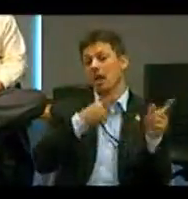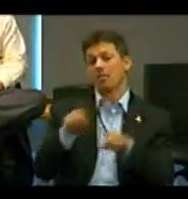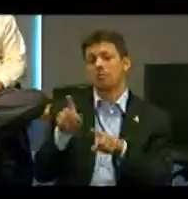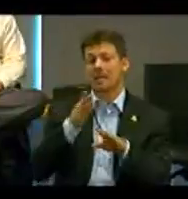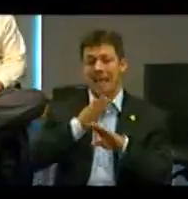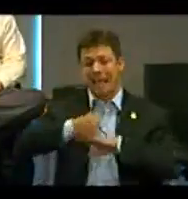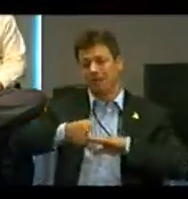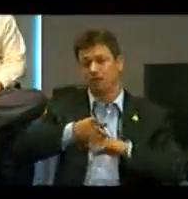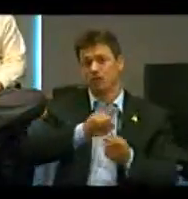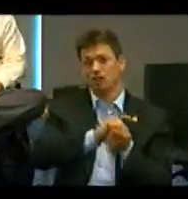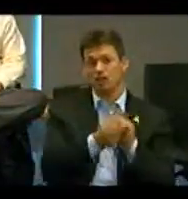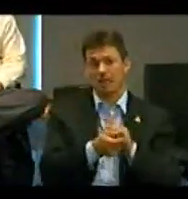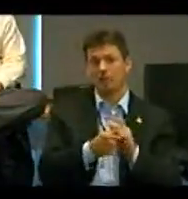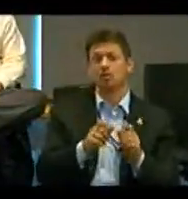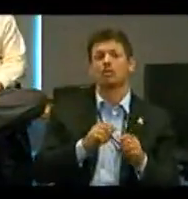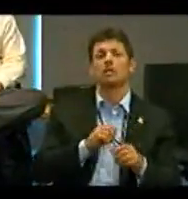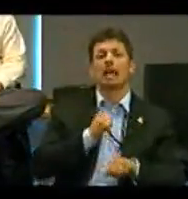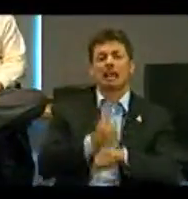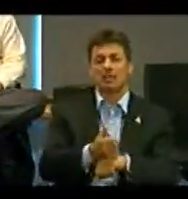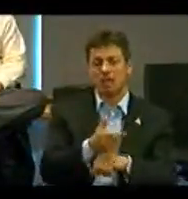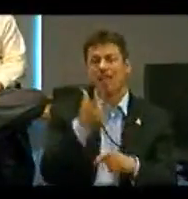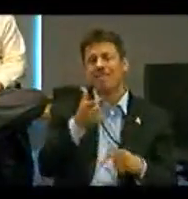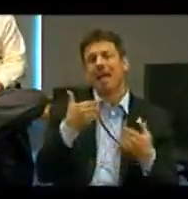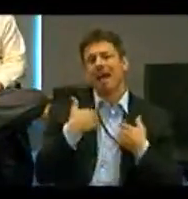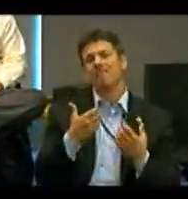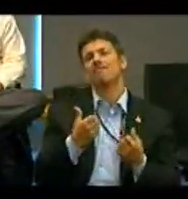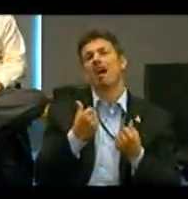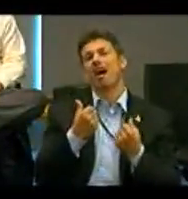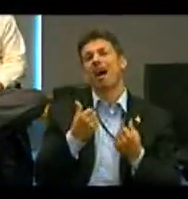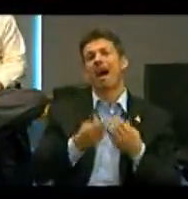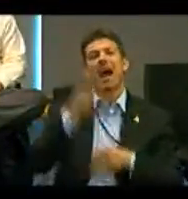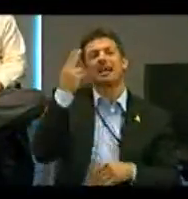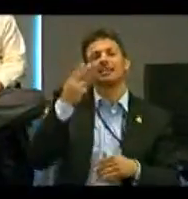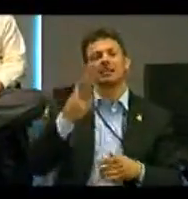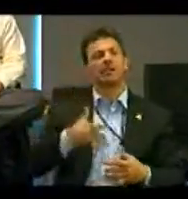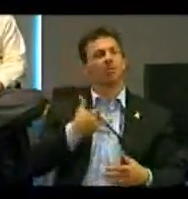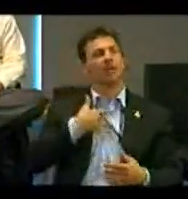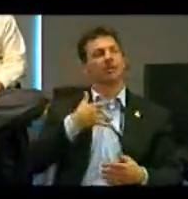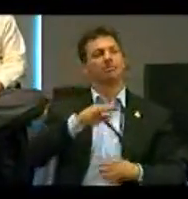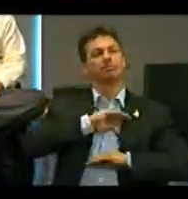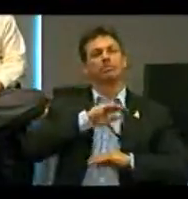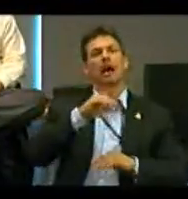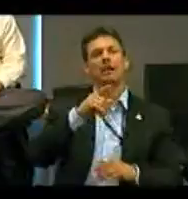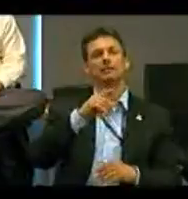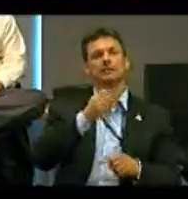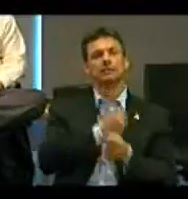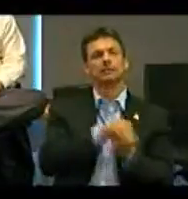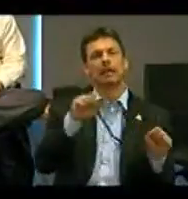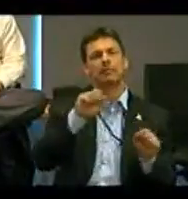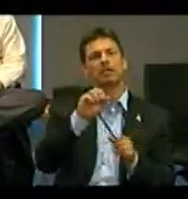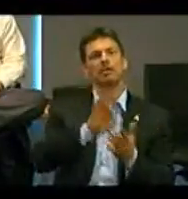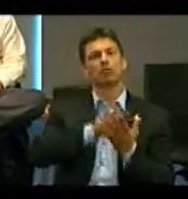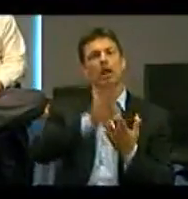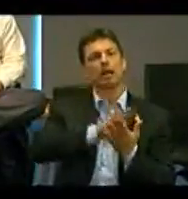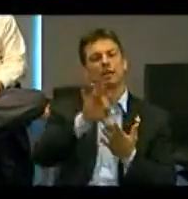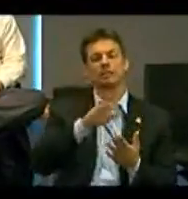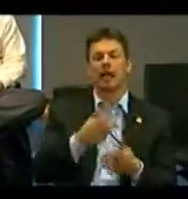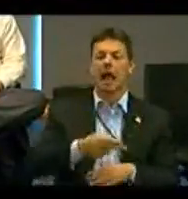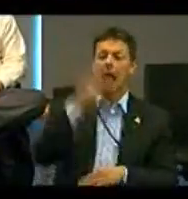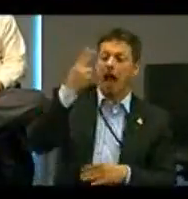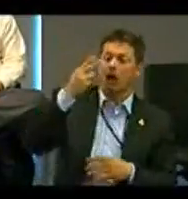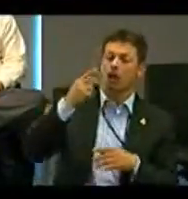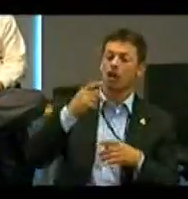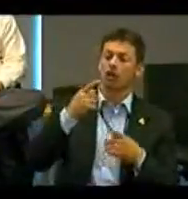were implemented, they have the highest sense of safety ratings that they've ever had. They have higher graduation